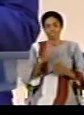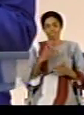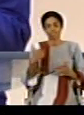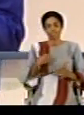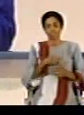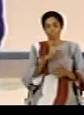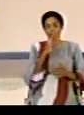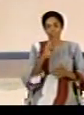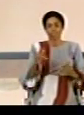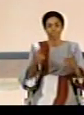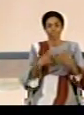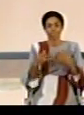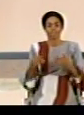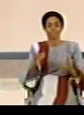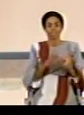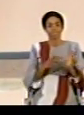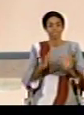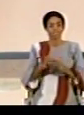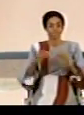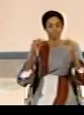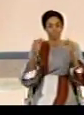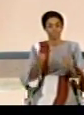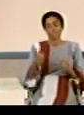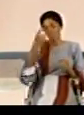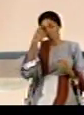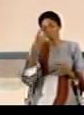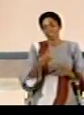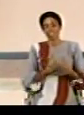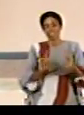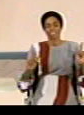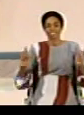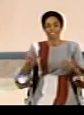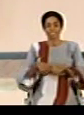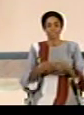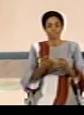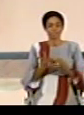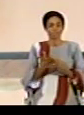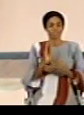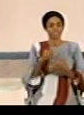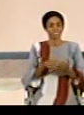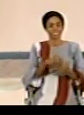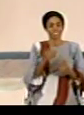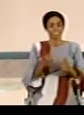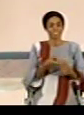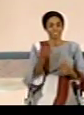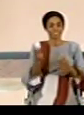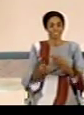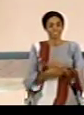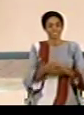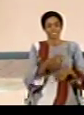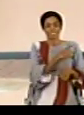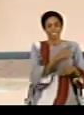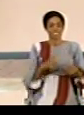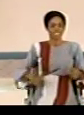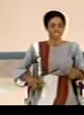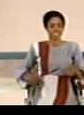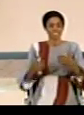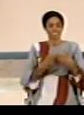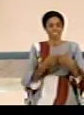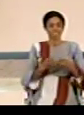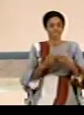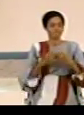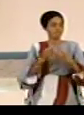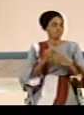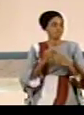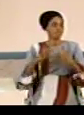having Jesus power for extraordinary breakthrough. This is the first day. The Lord has much more in